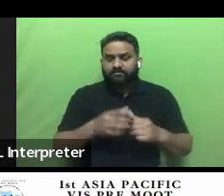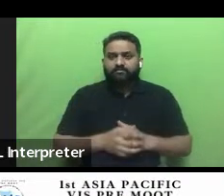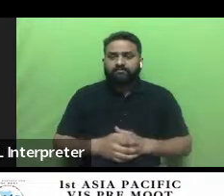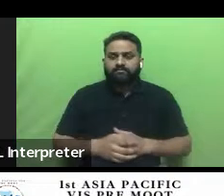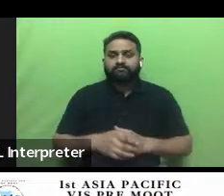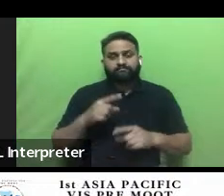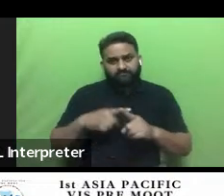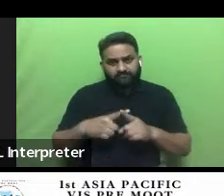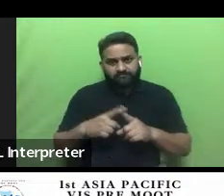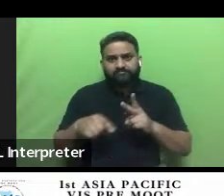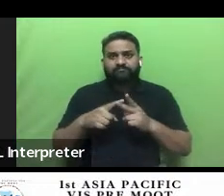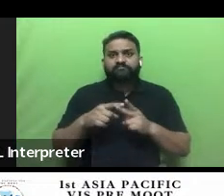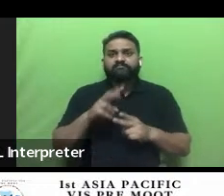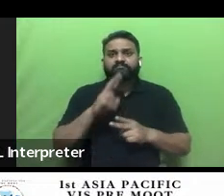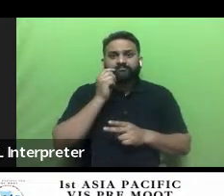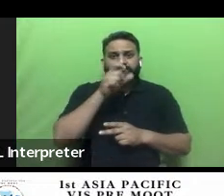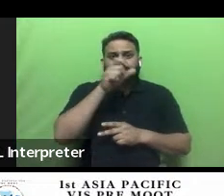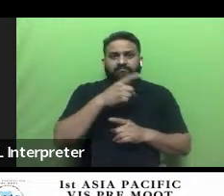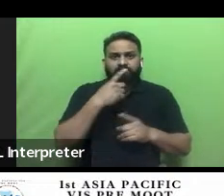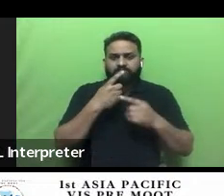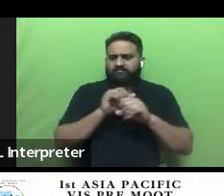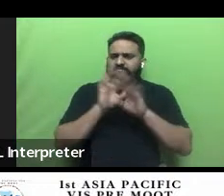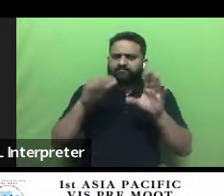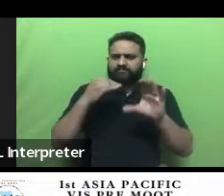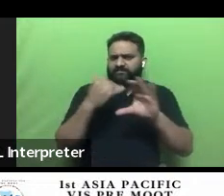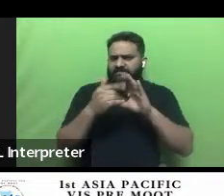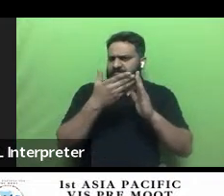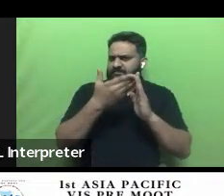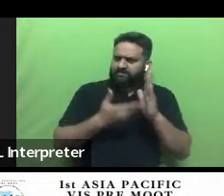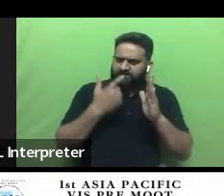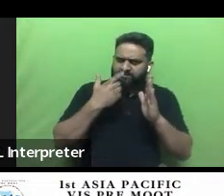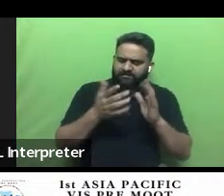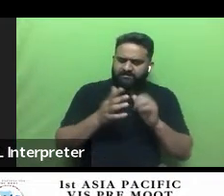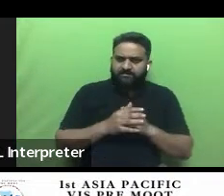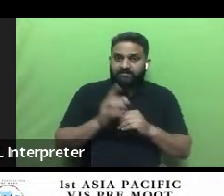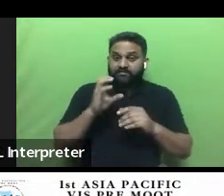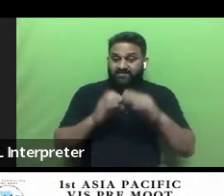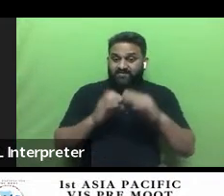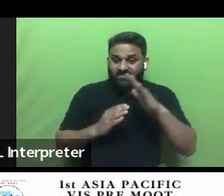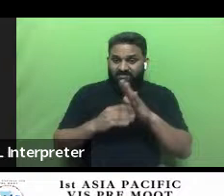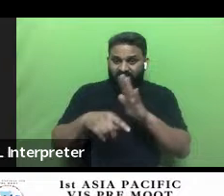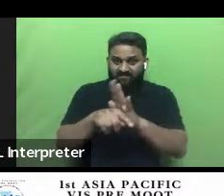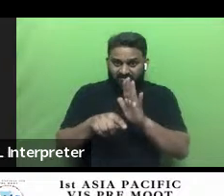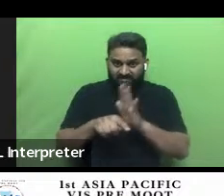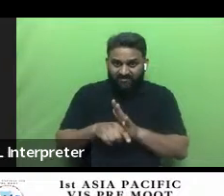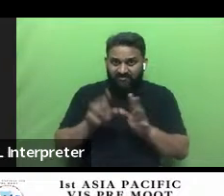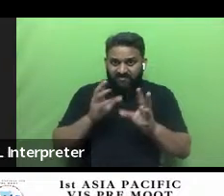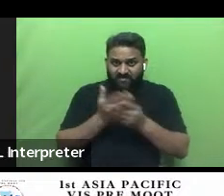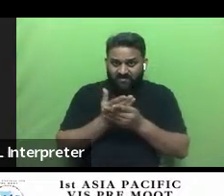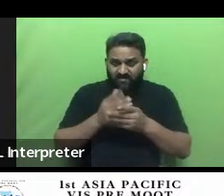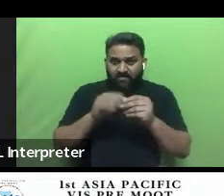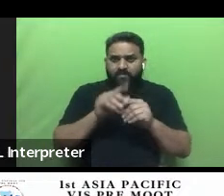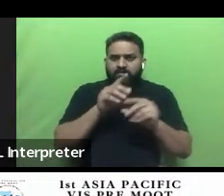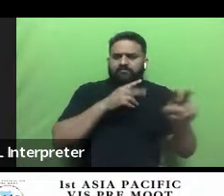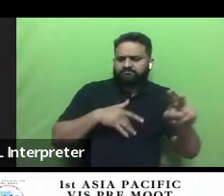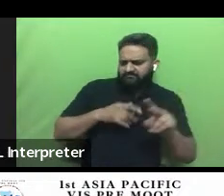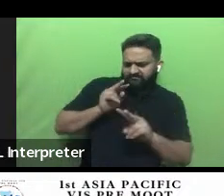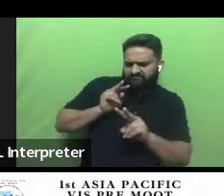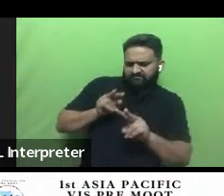as Mr. Rain makes clear in his email of the 9th, the signing of the contractual documents is, from his perspective,